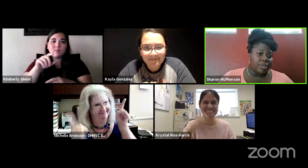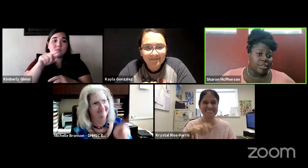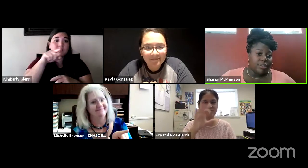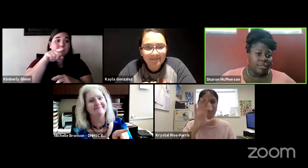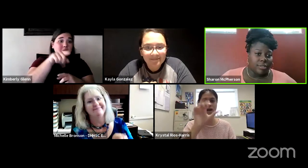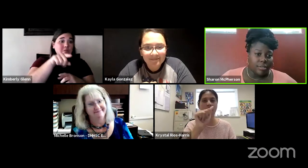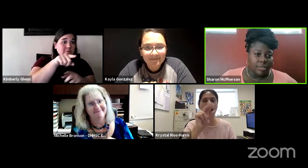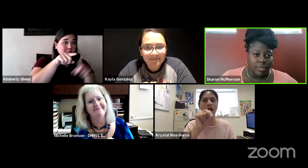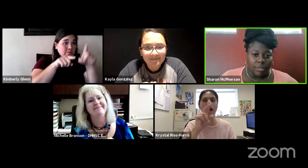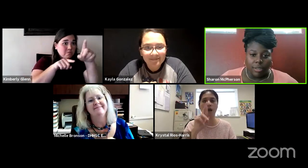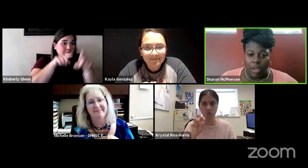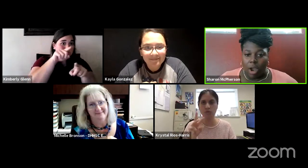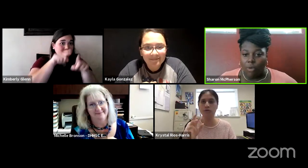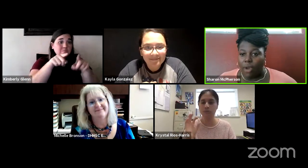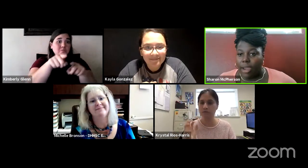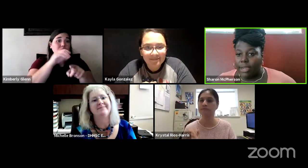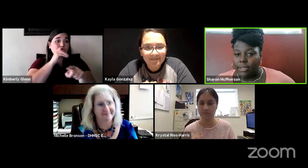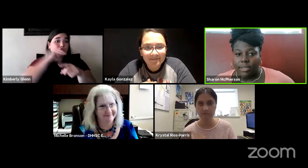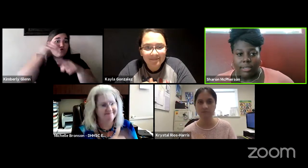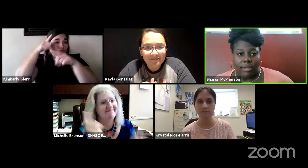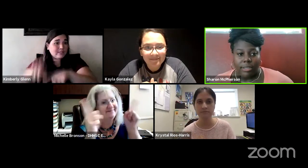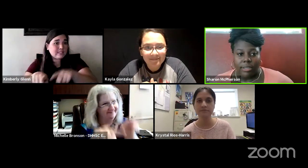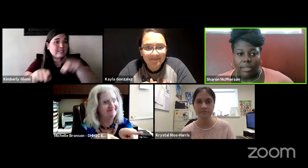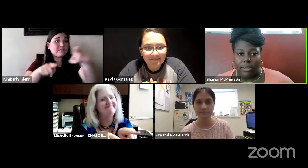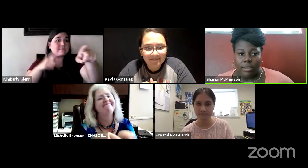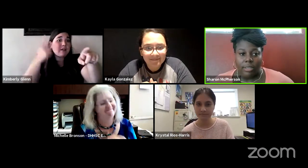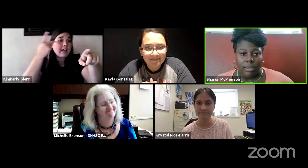Faulkner. All right.